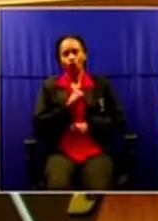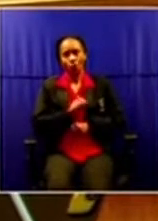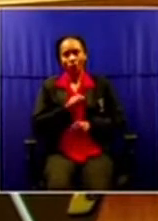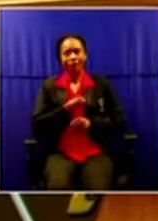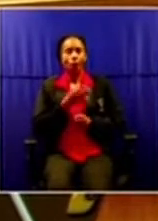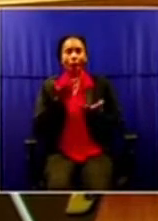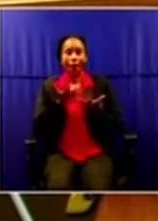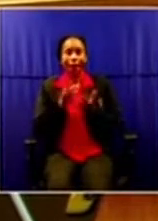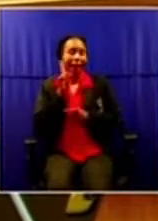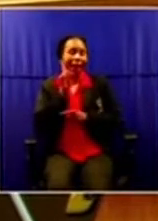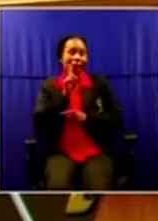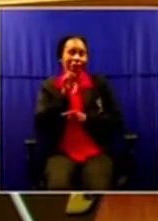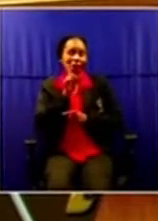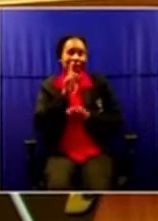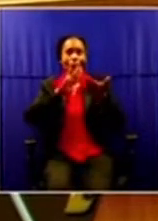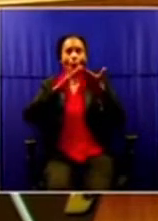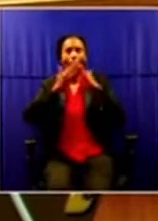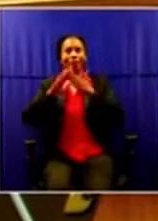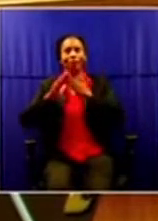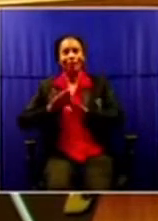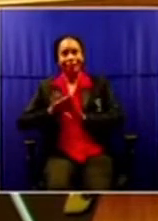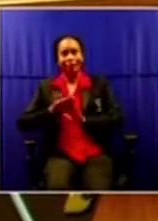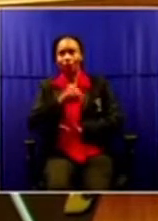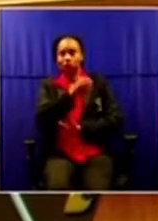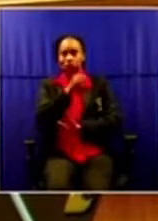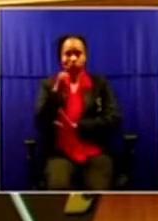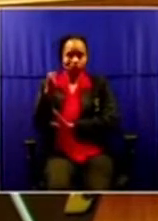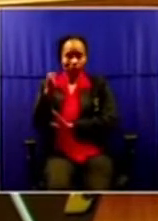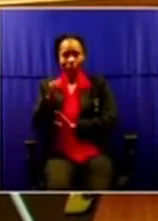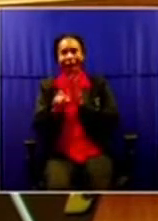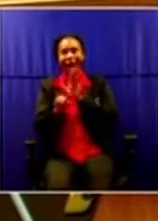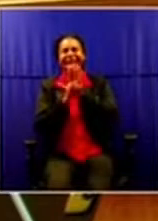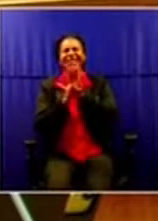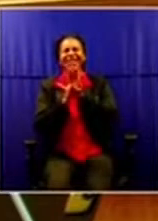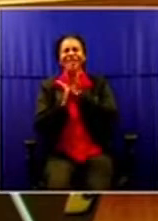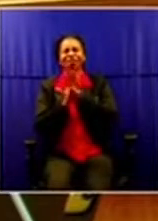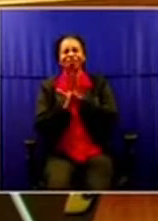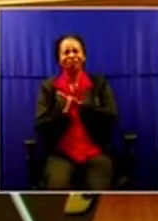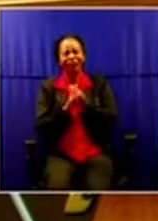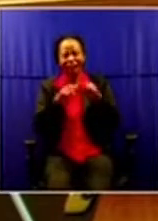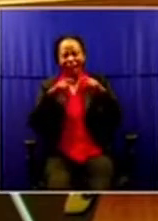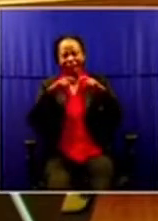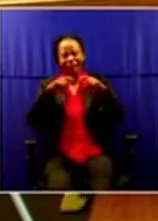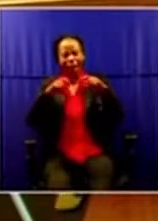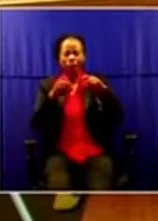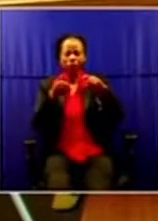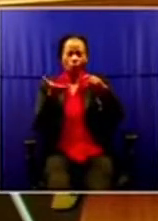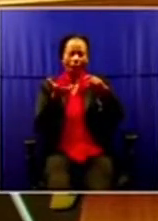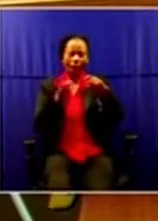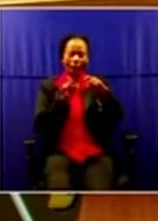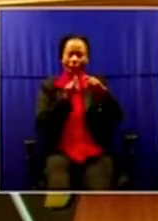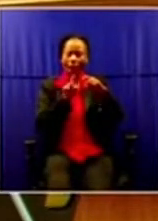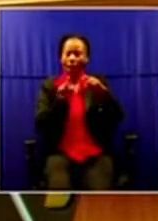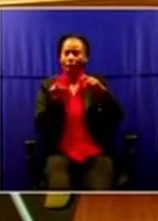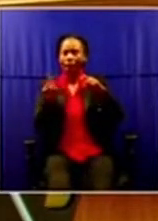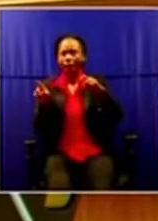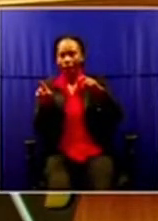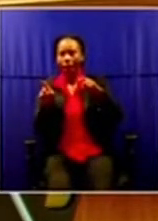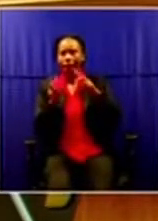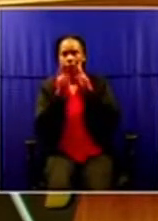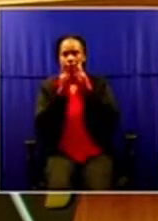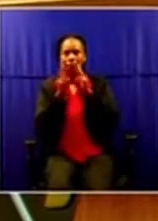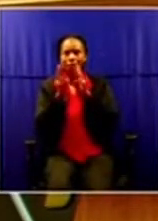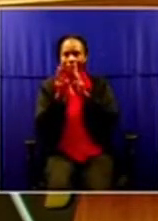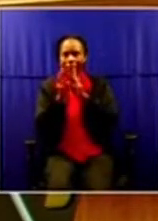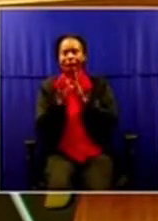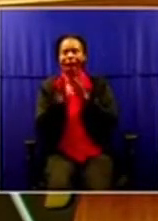to identify gaps and target our intervention to the areas of